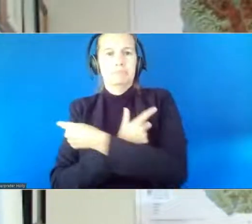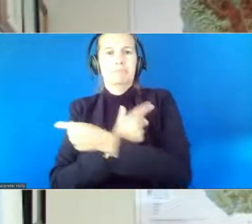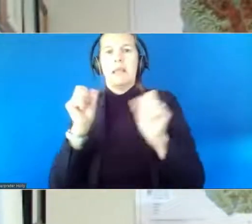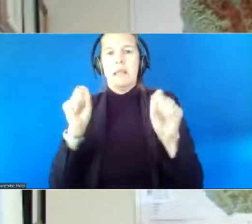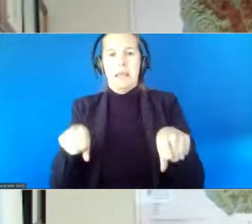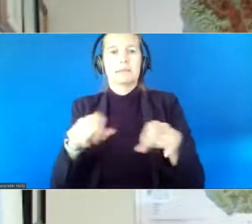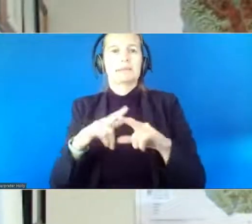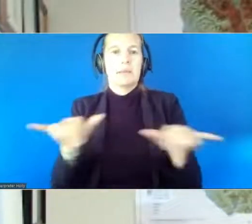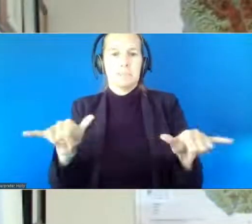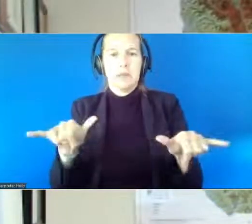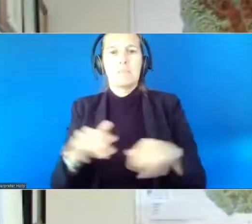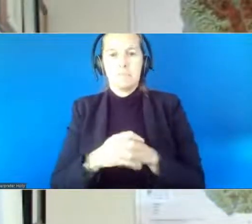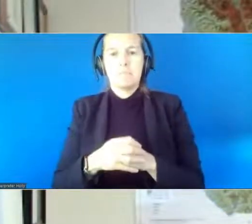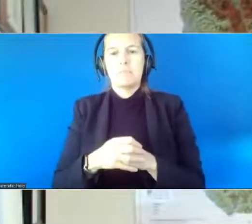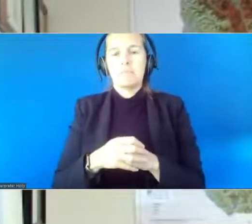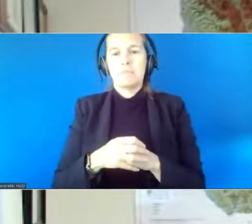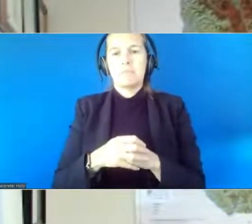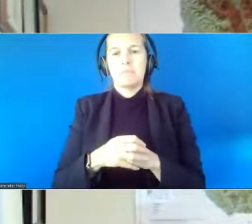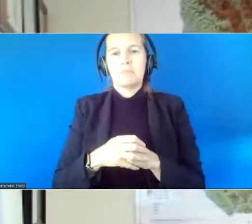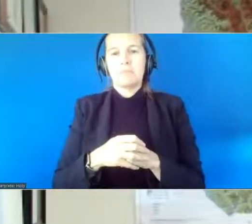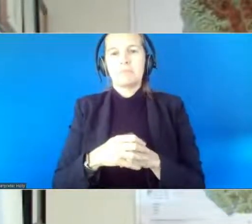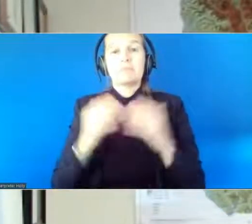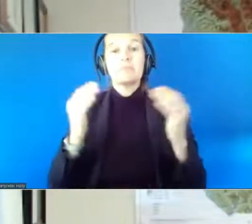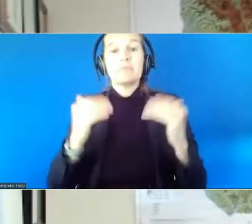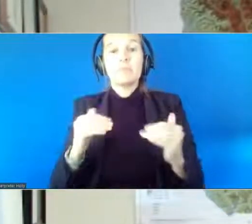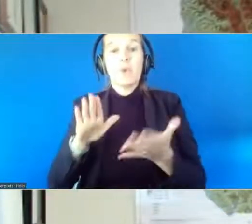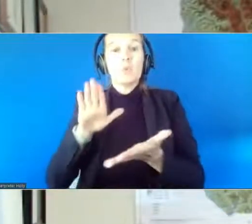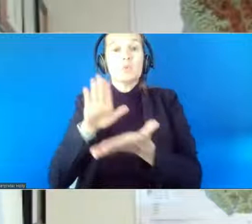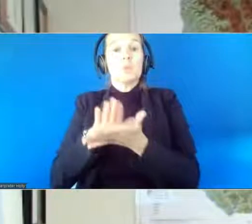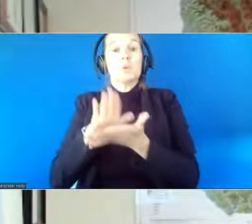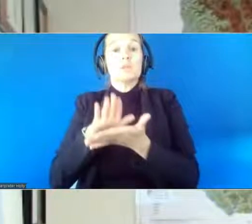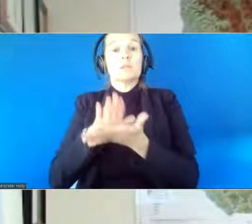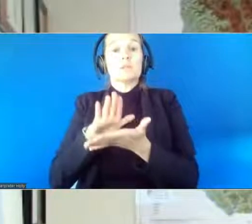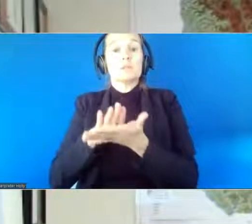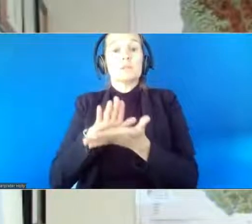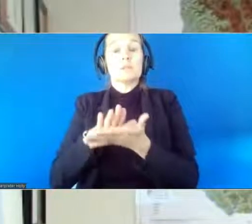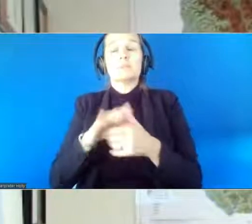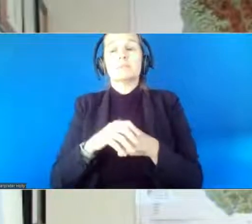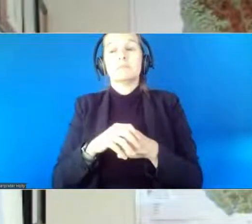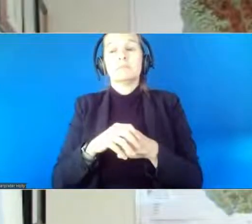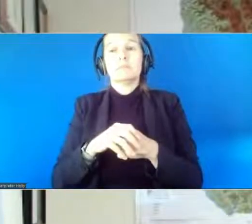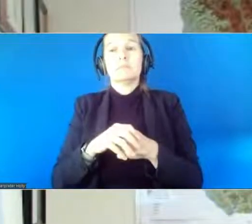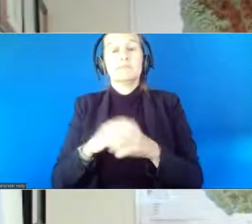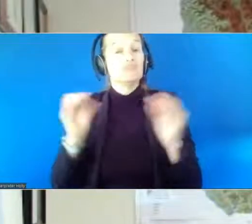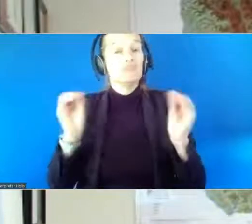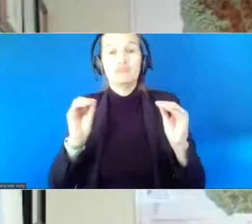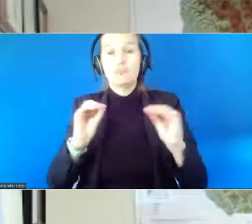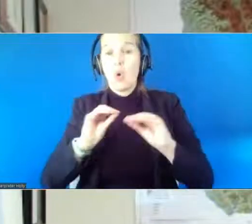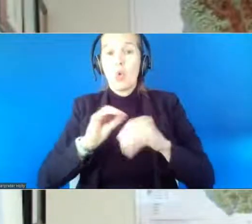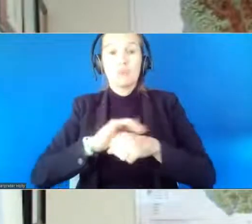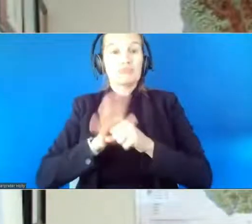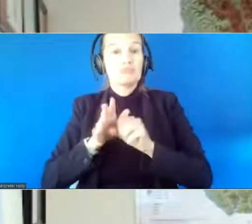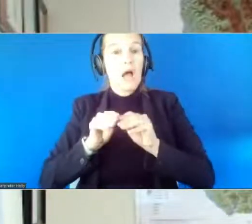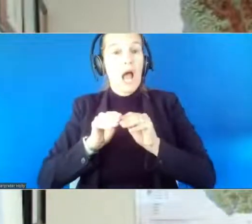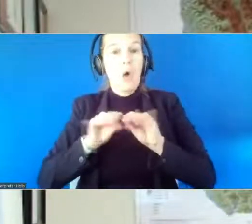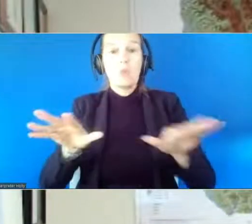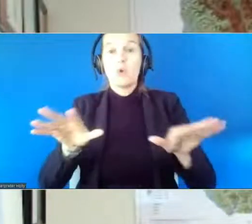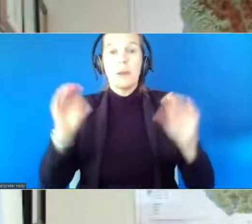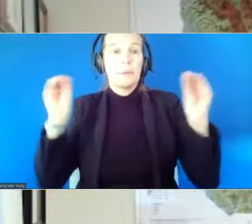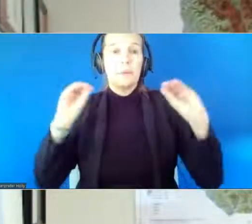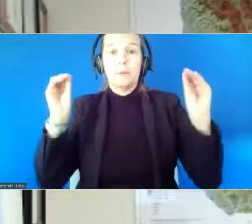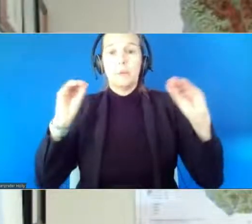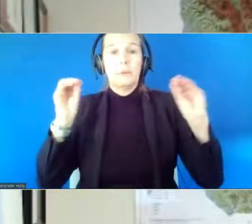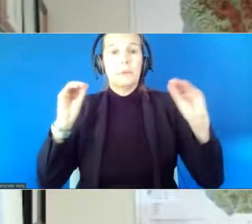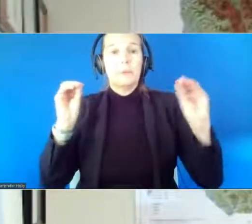can both be given at the same time. As far as schools, we have had no outbreaks. This is as a